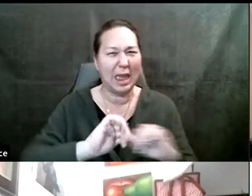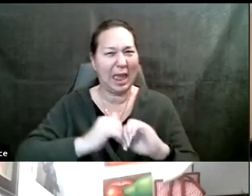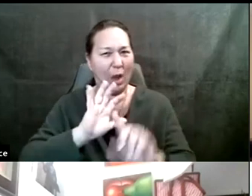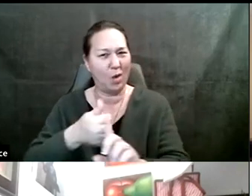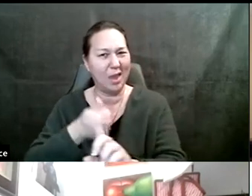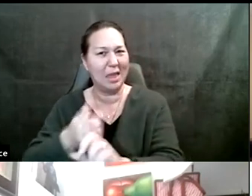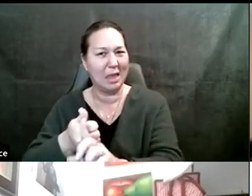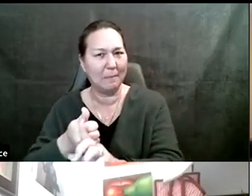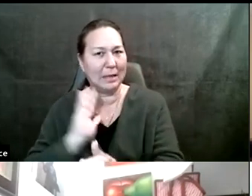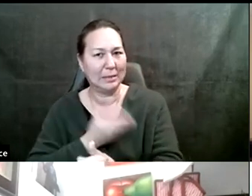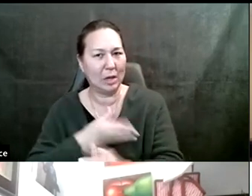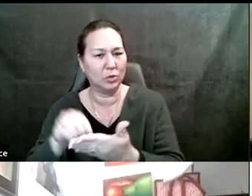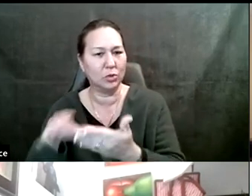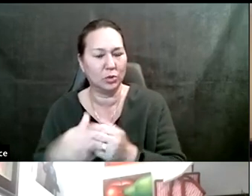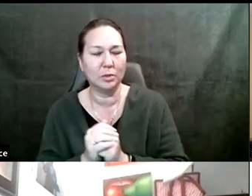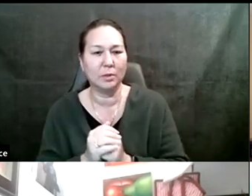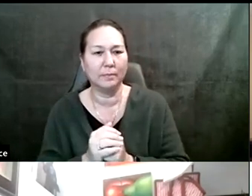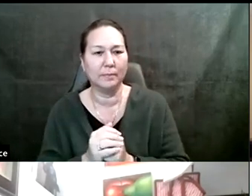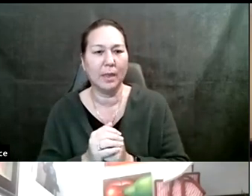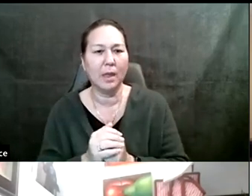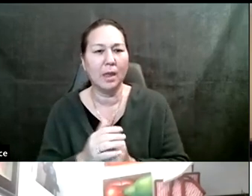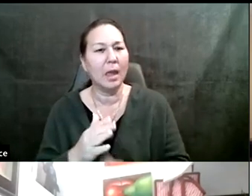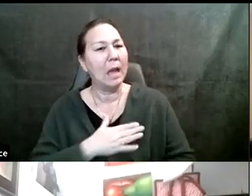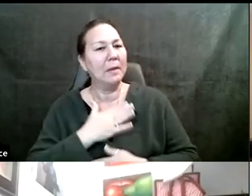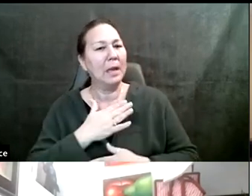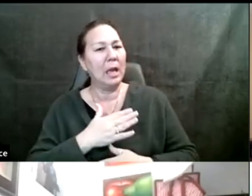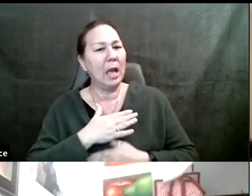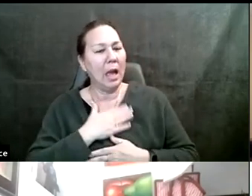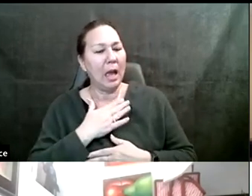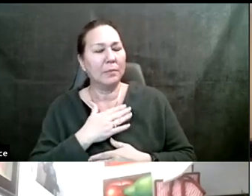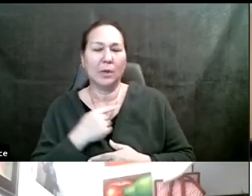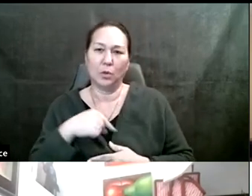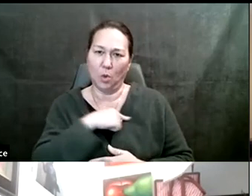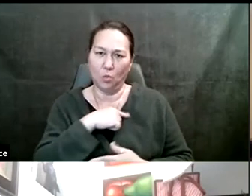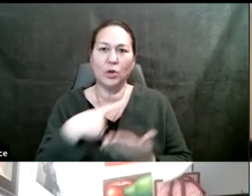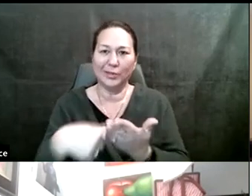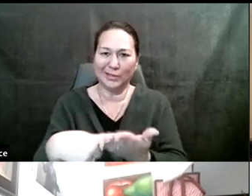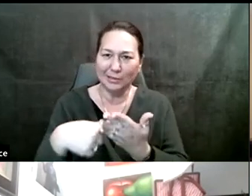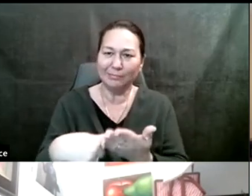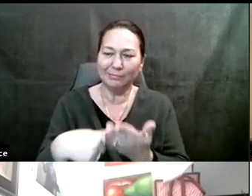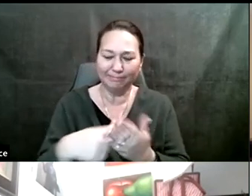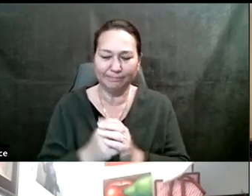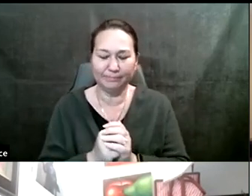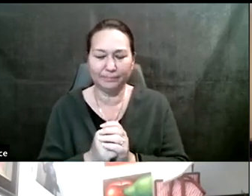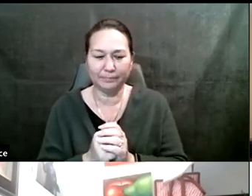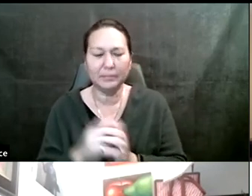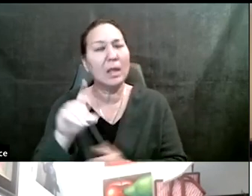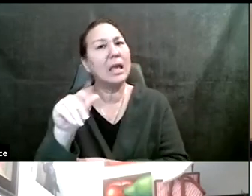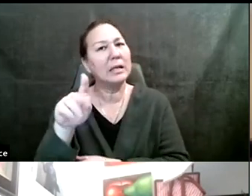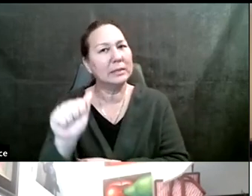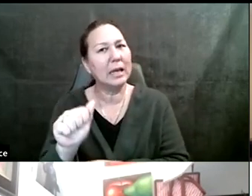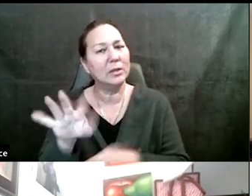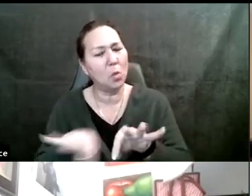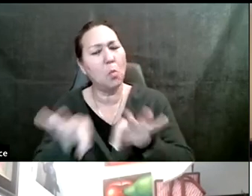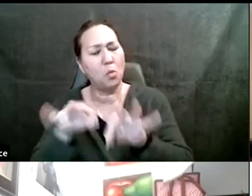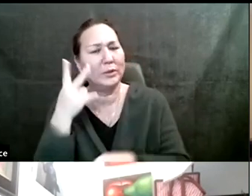I'm really glad that we're talking this through the data you know is important to see